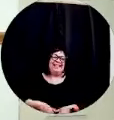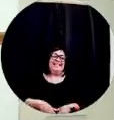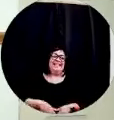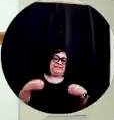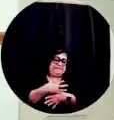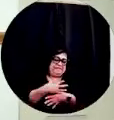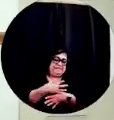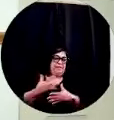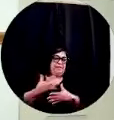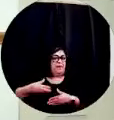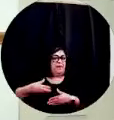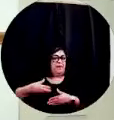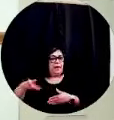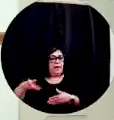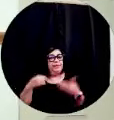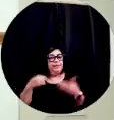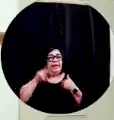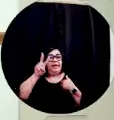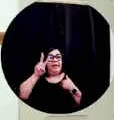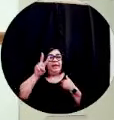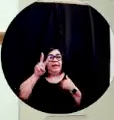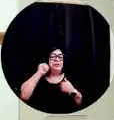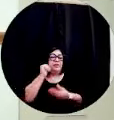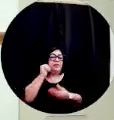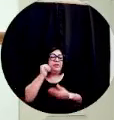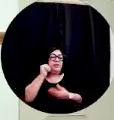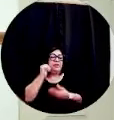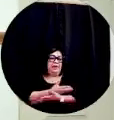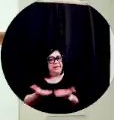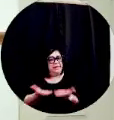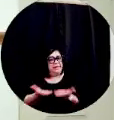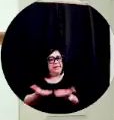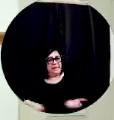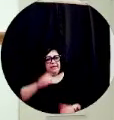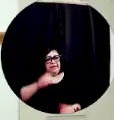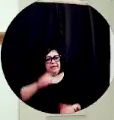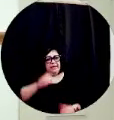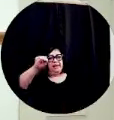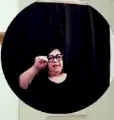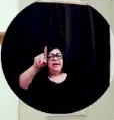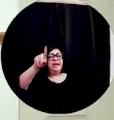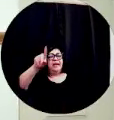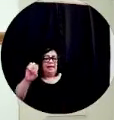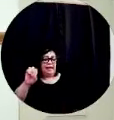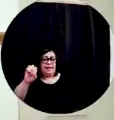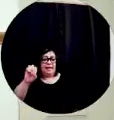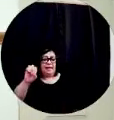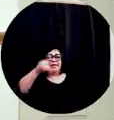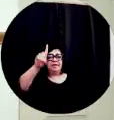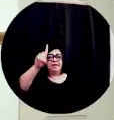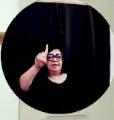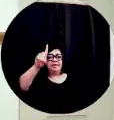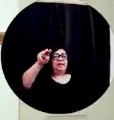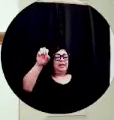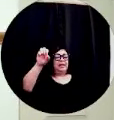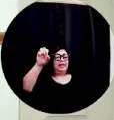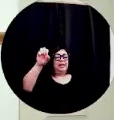I have two daughters that are here by the name of Candace Renee and Diamond Lene. Would you please